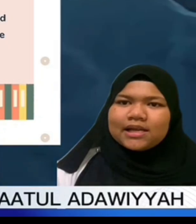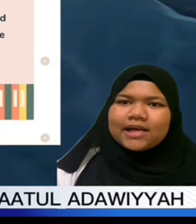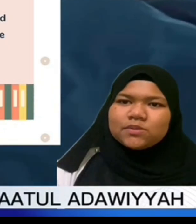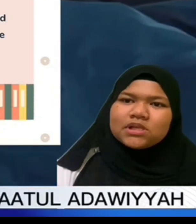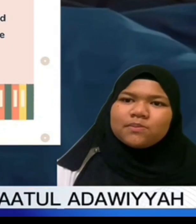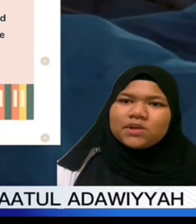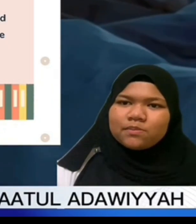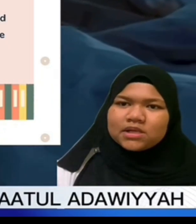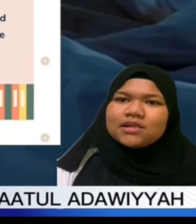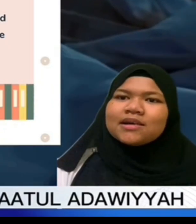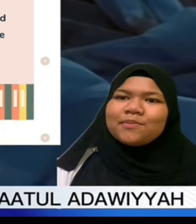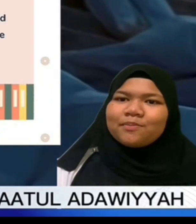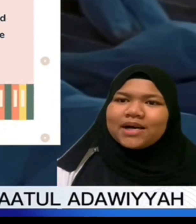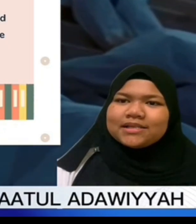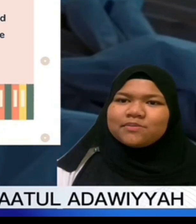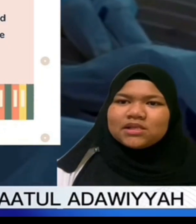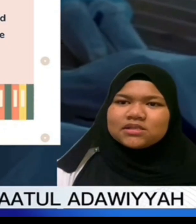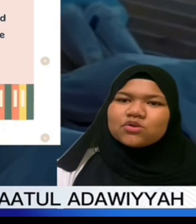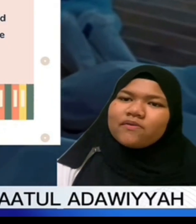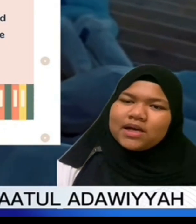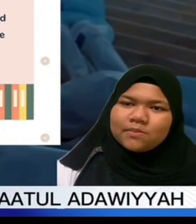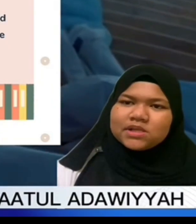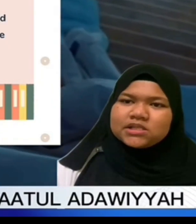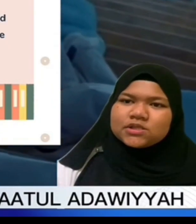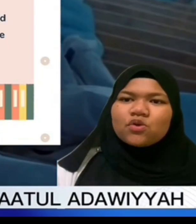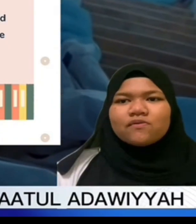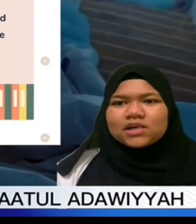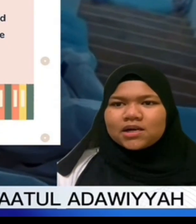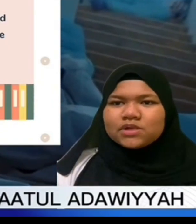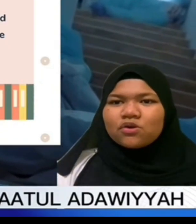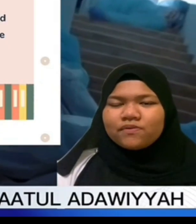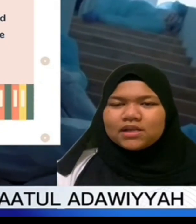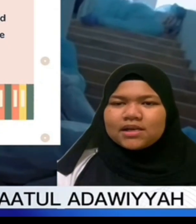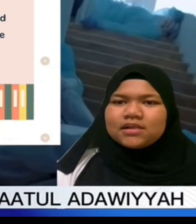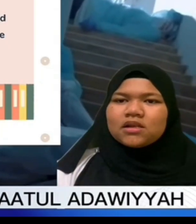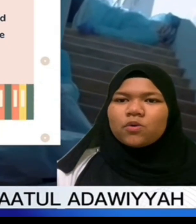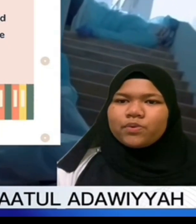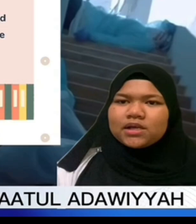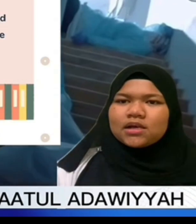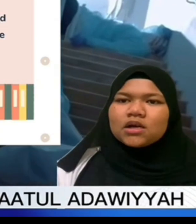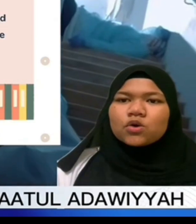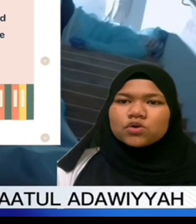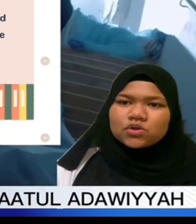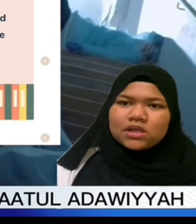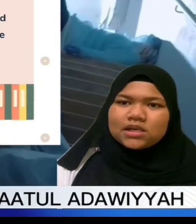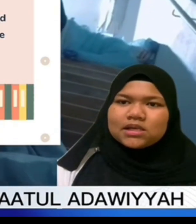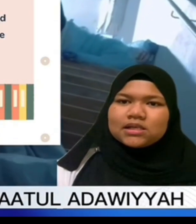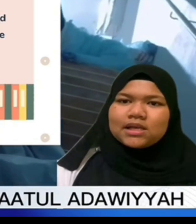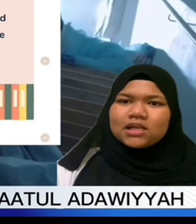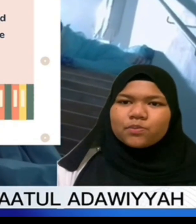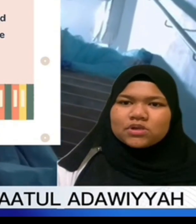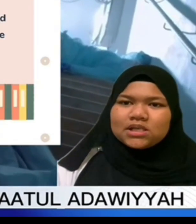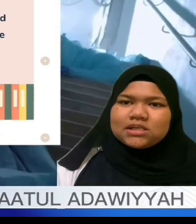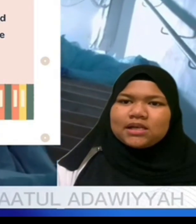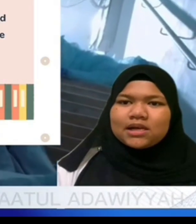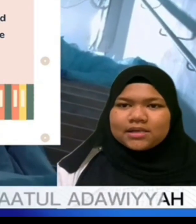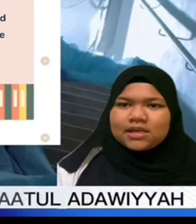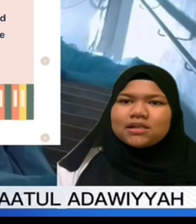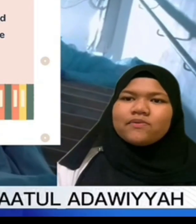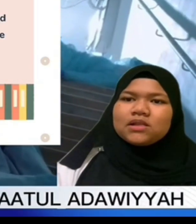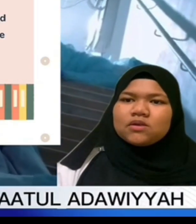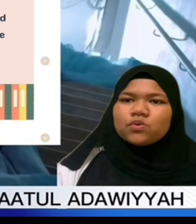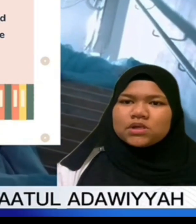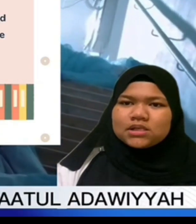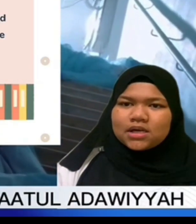strategy that has been implemented by the Ministry of Health Malaysia to overcome the COVID-19 outbreak. Controlling is any process that